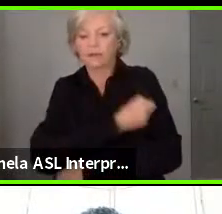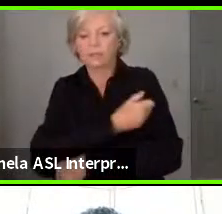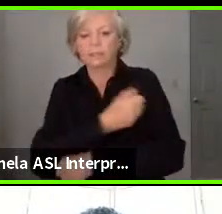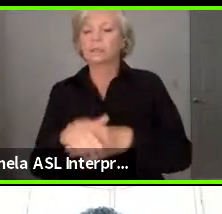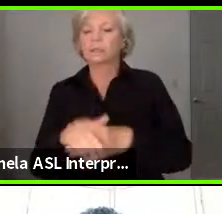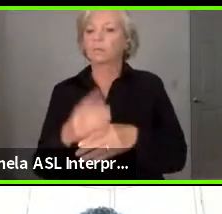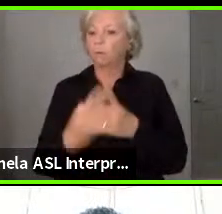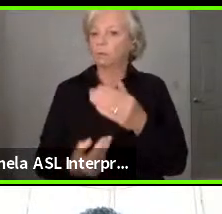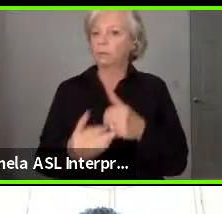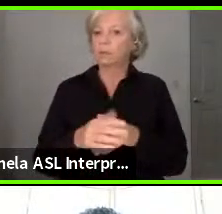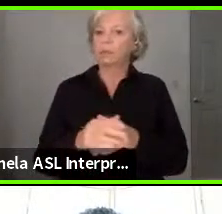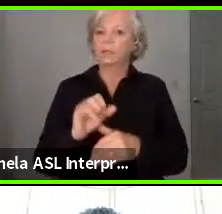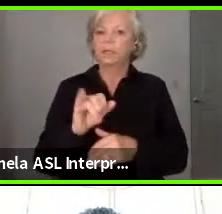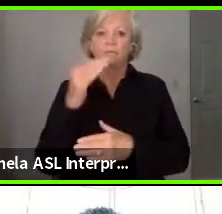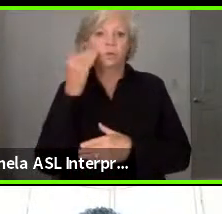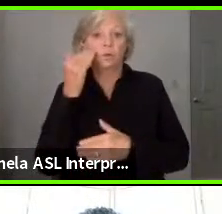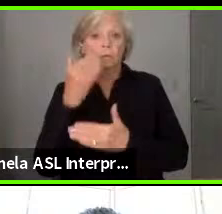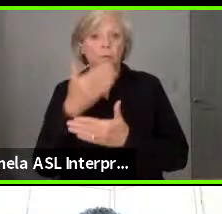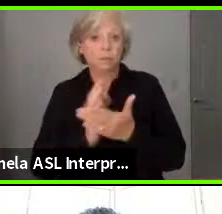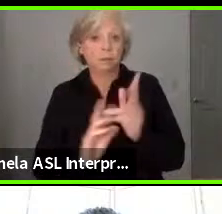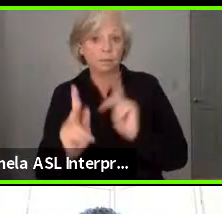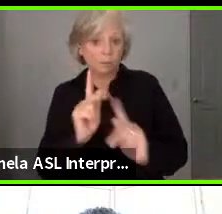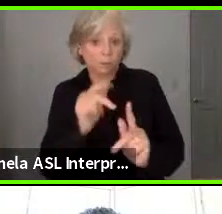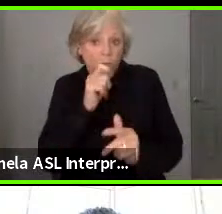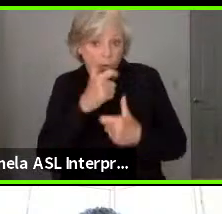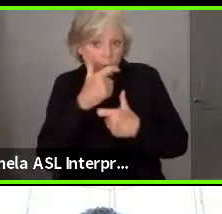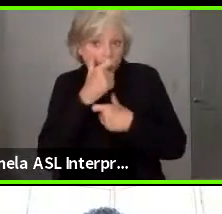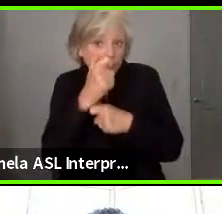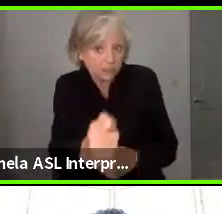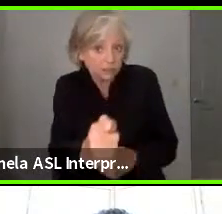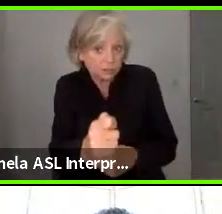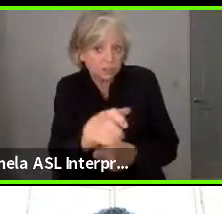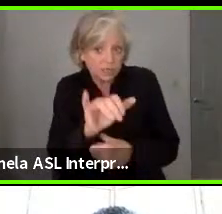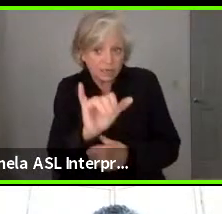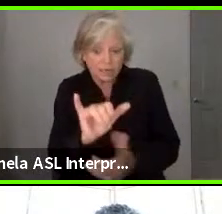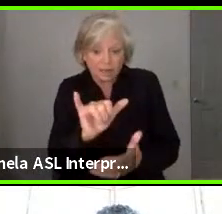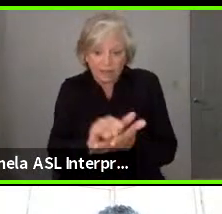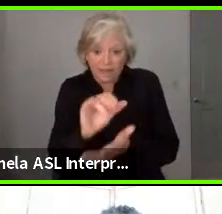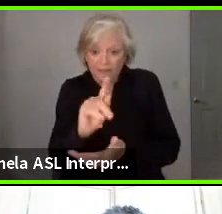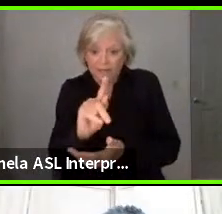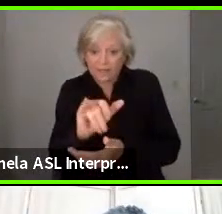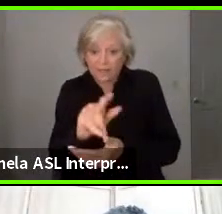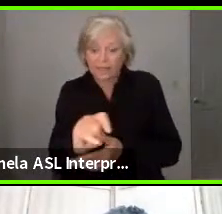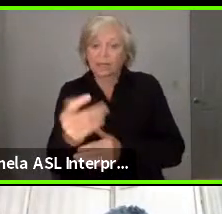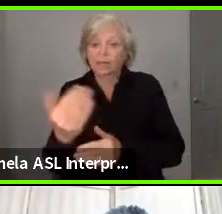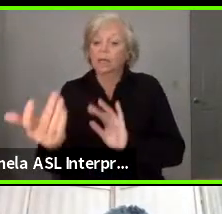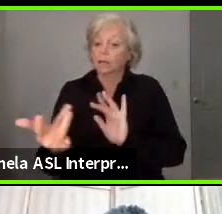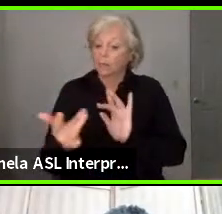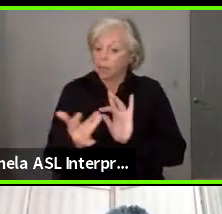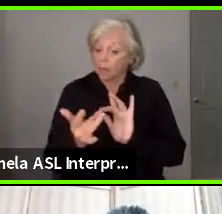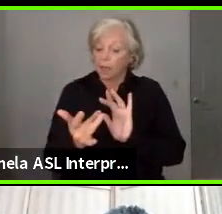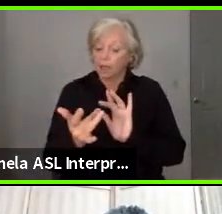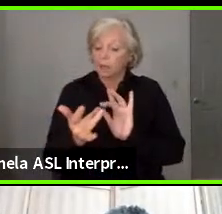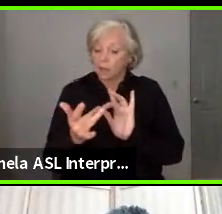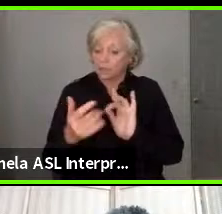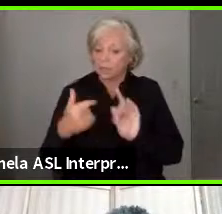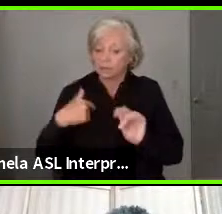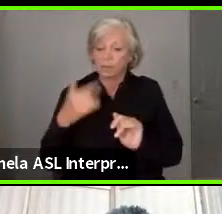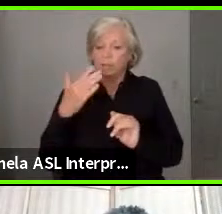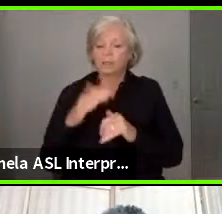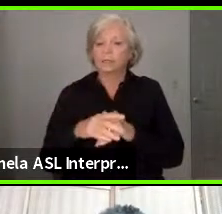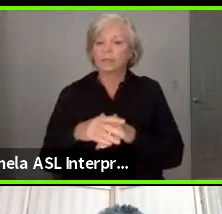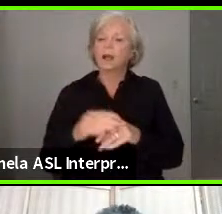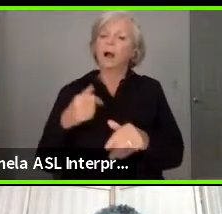you know of any populations that might be interested in that, please reach out to me. I'm also curious if there's other populations outside